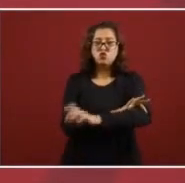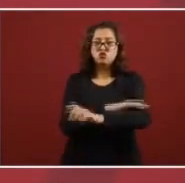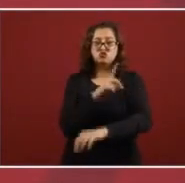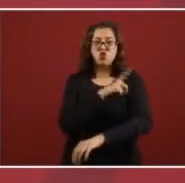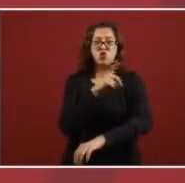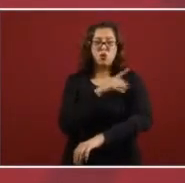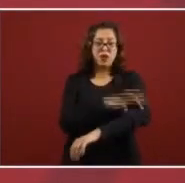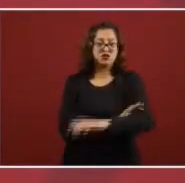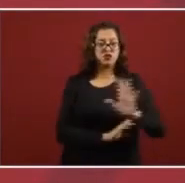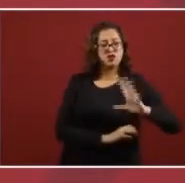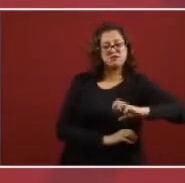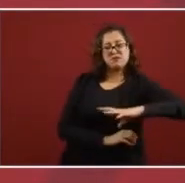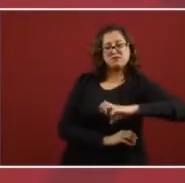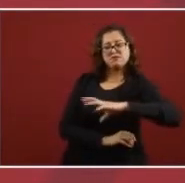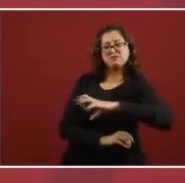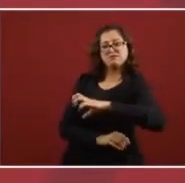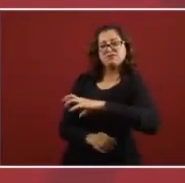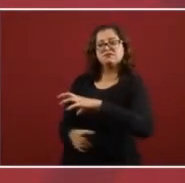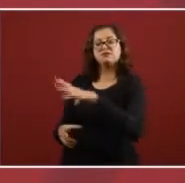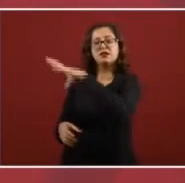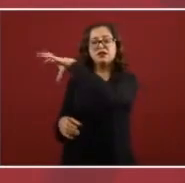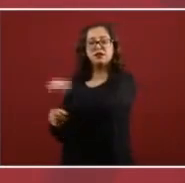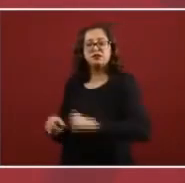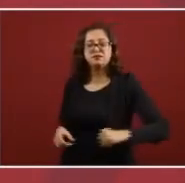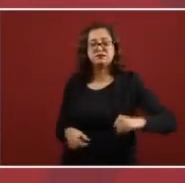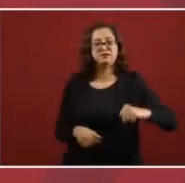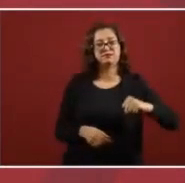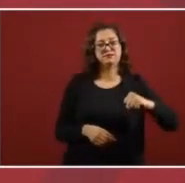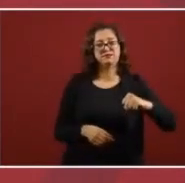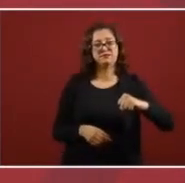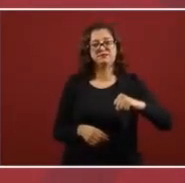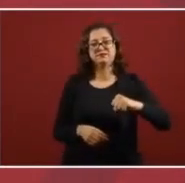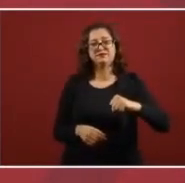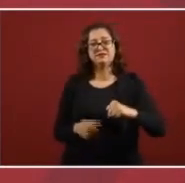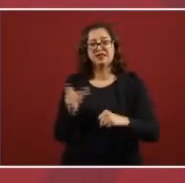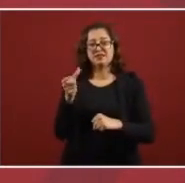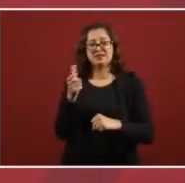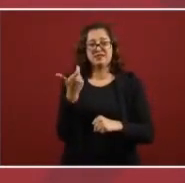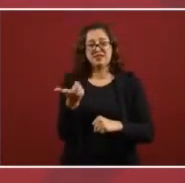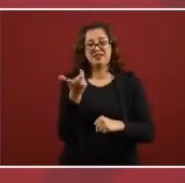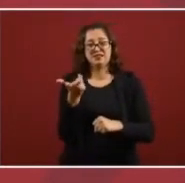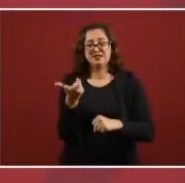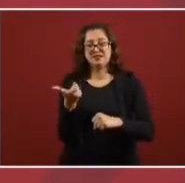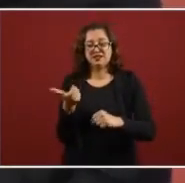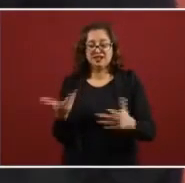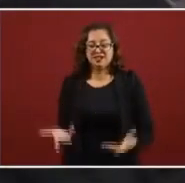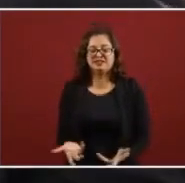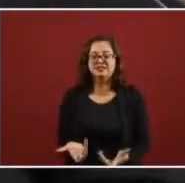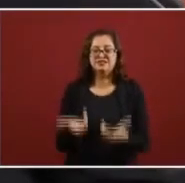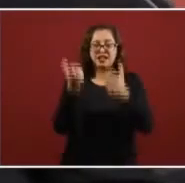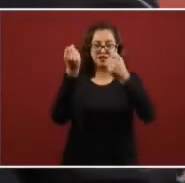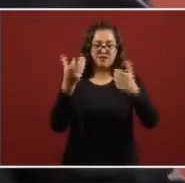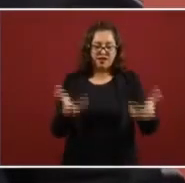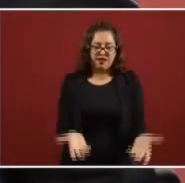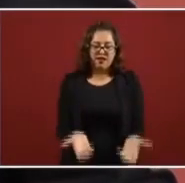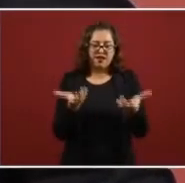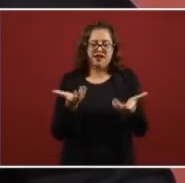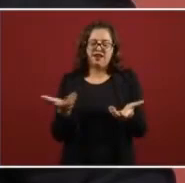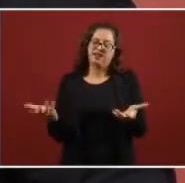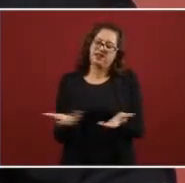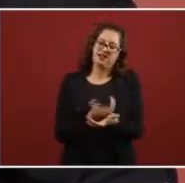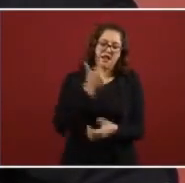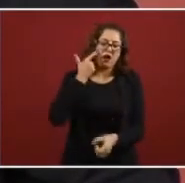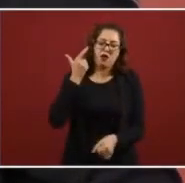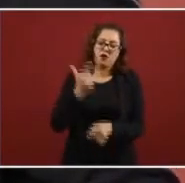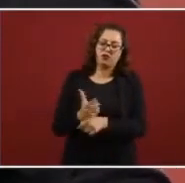he says that the arm came and it came and got the money. Y así recuperó su brazo. And that's how he recovered his arm.